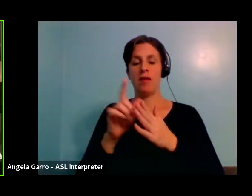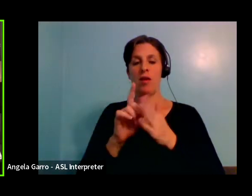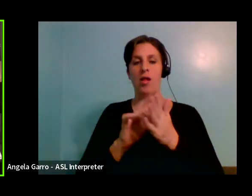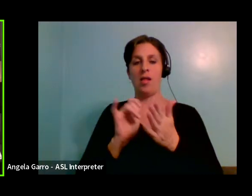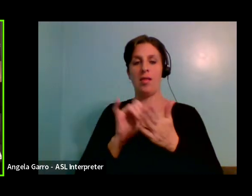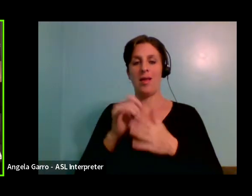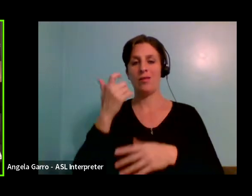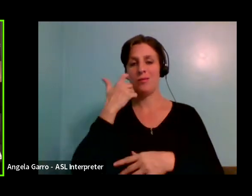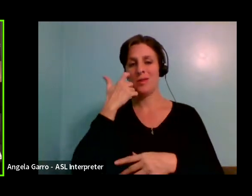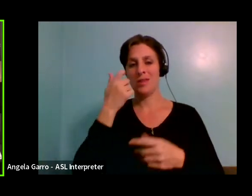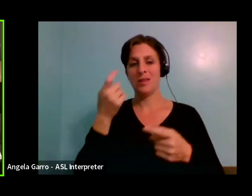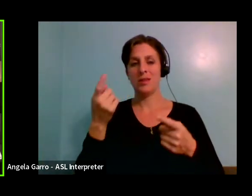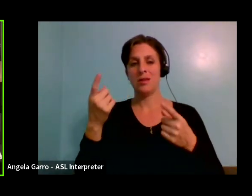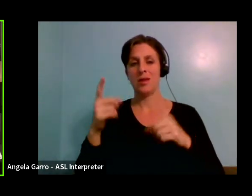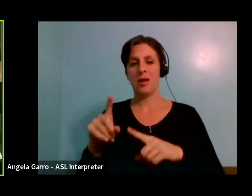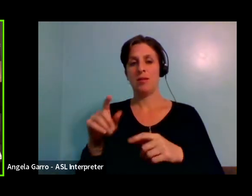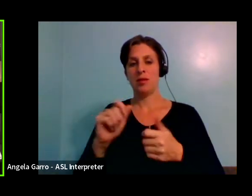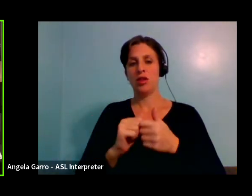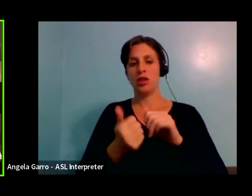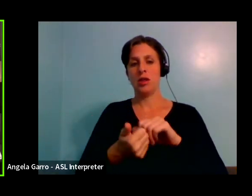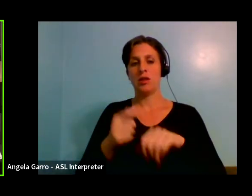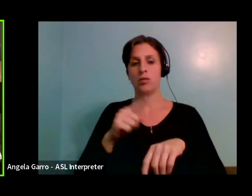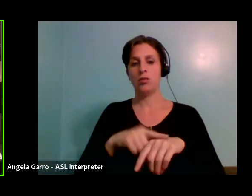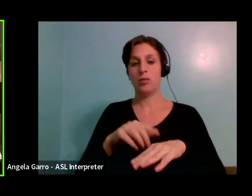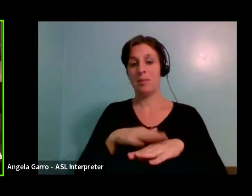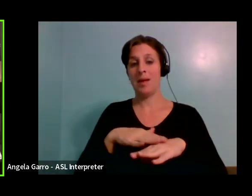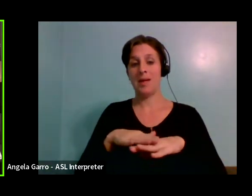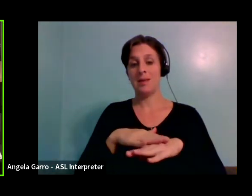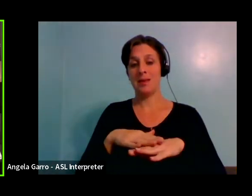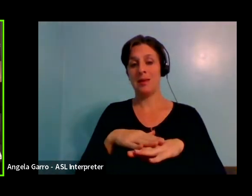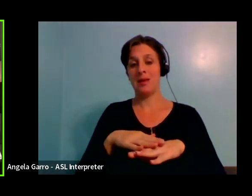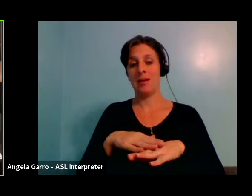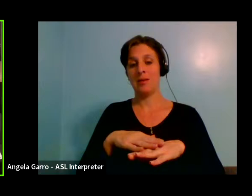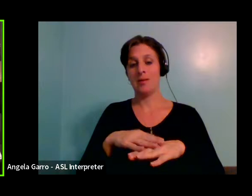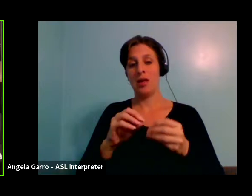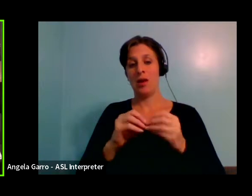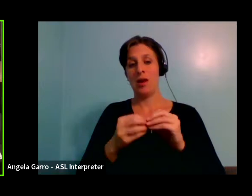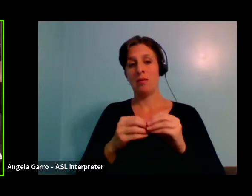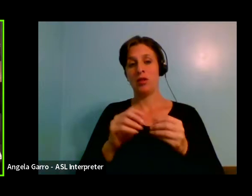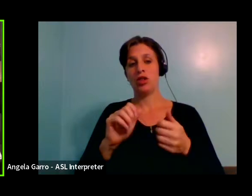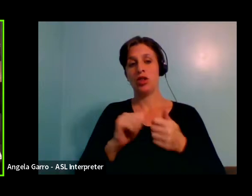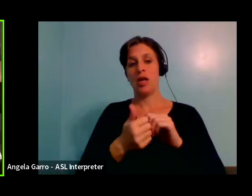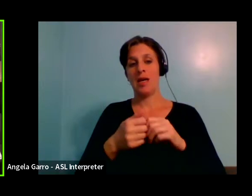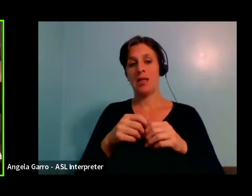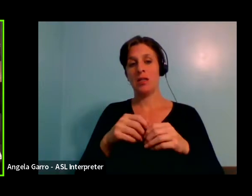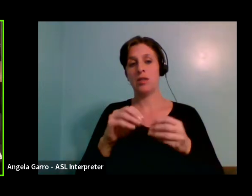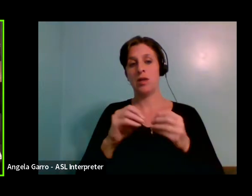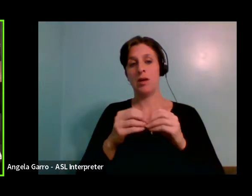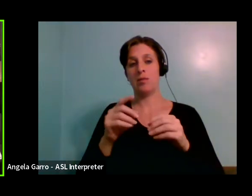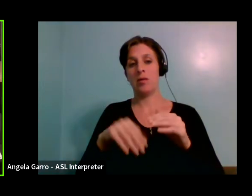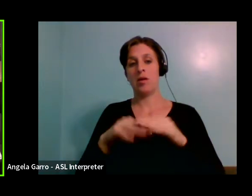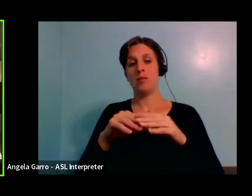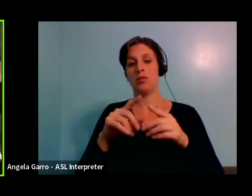recently occurred. It's a change to basically a number, changing it up to 35,000. But